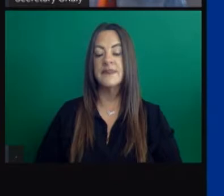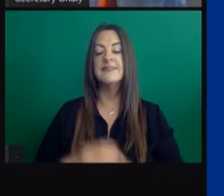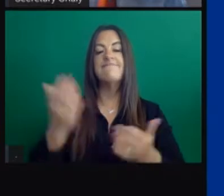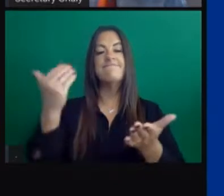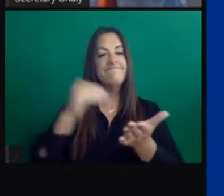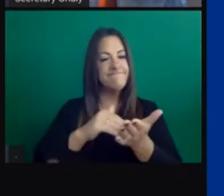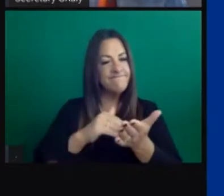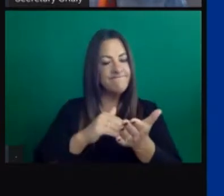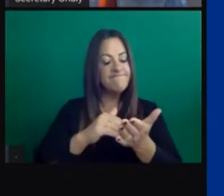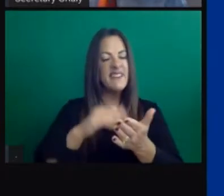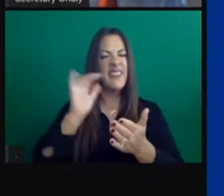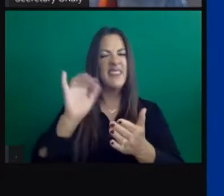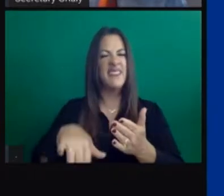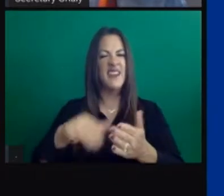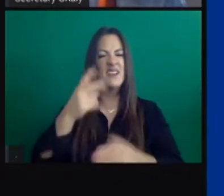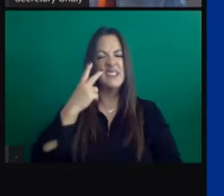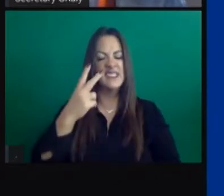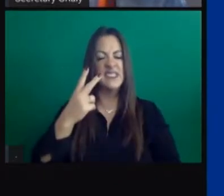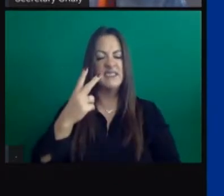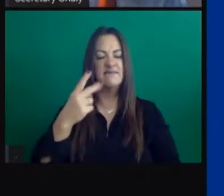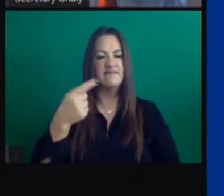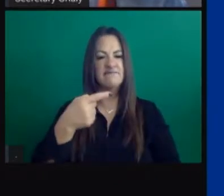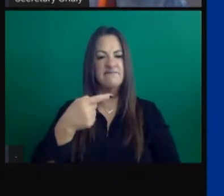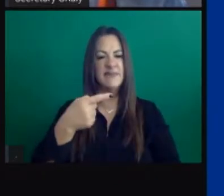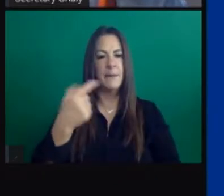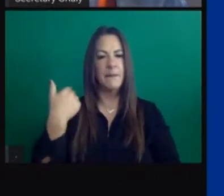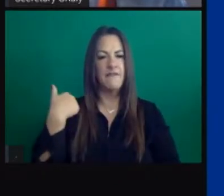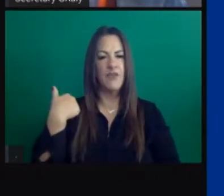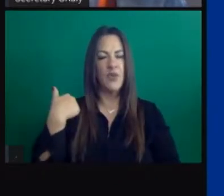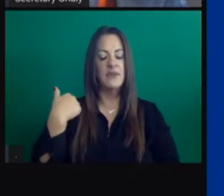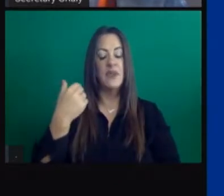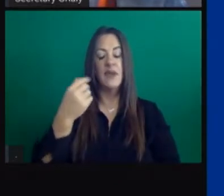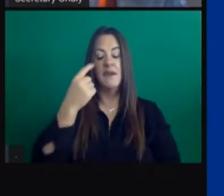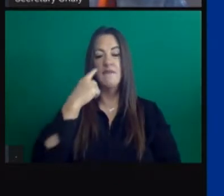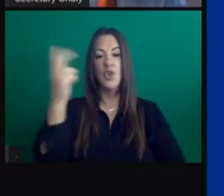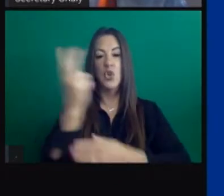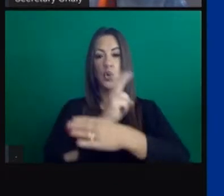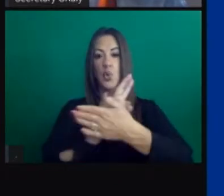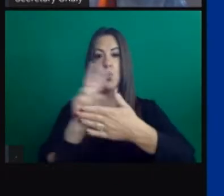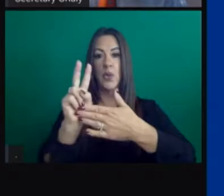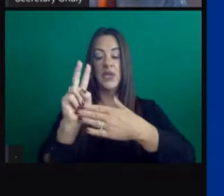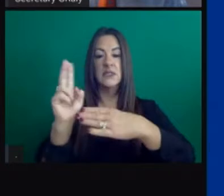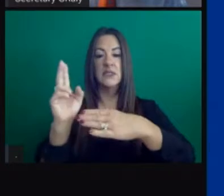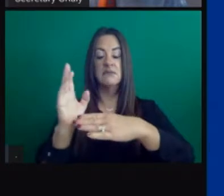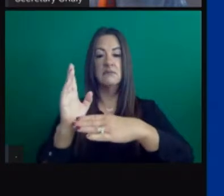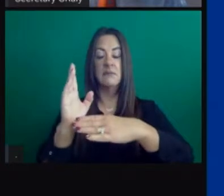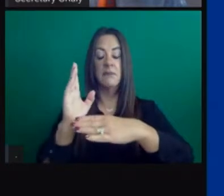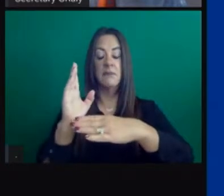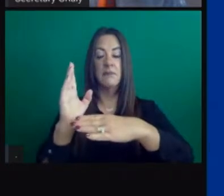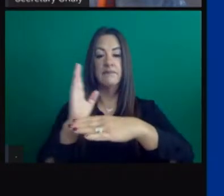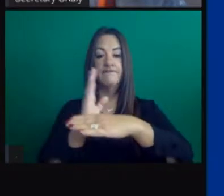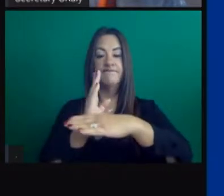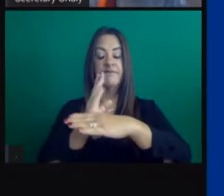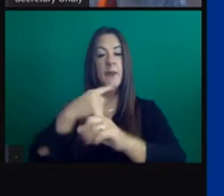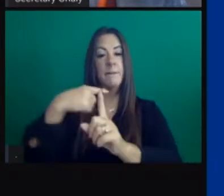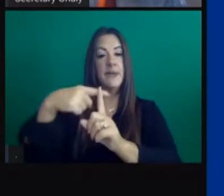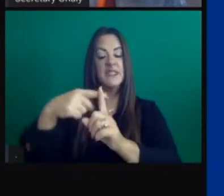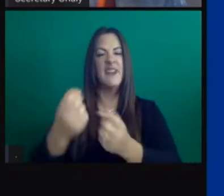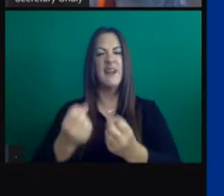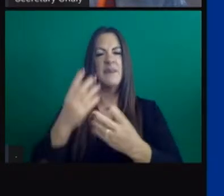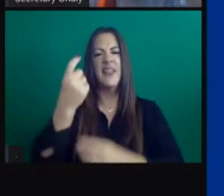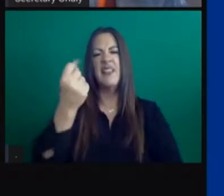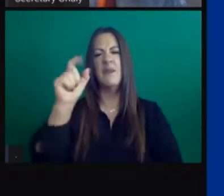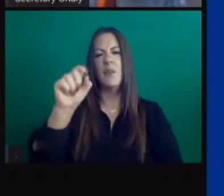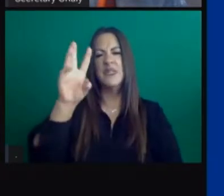Again, slide that I've shared before, our 14-day positivity at 11.6, thankfully higher